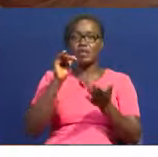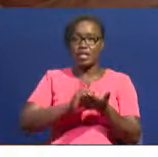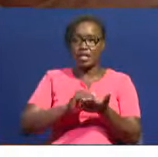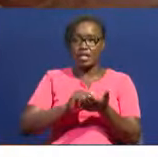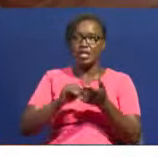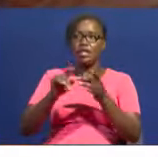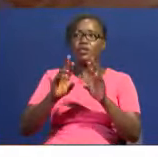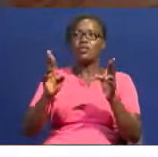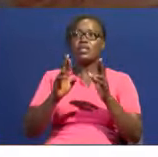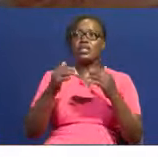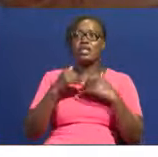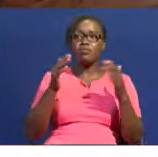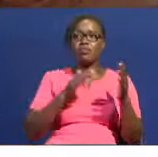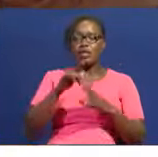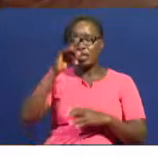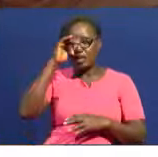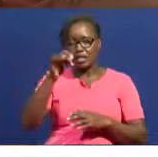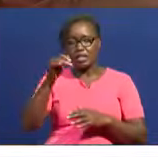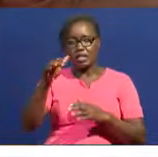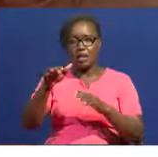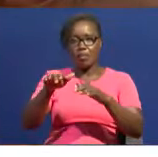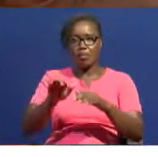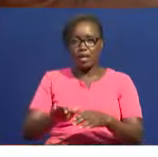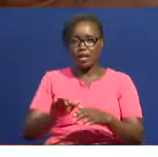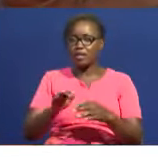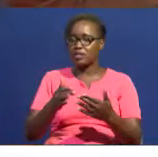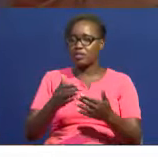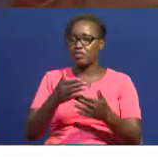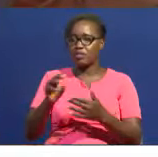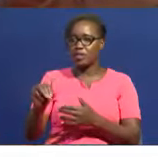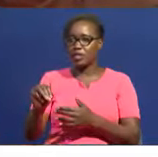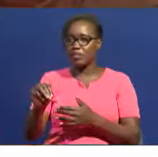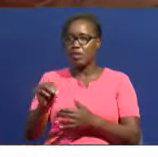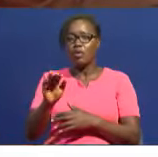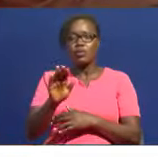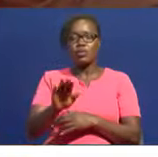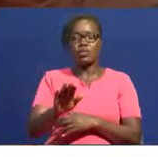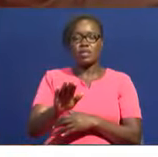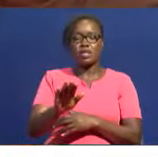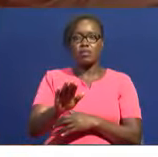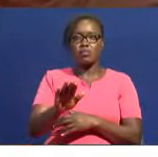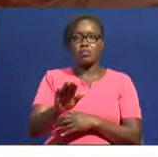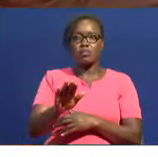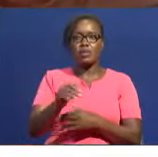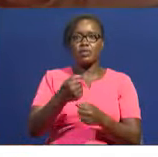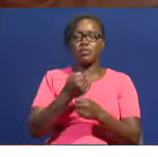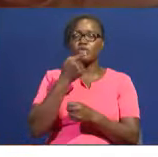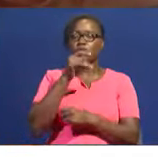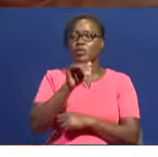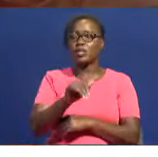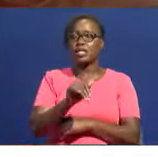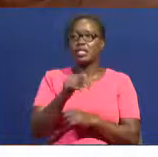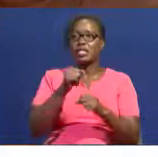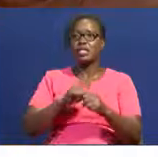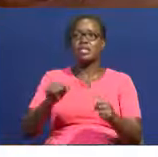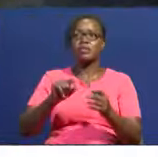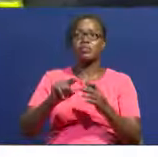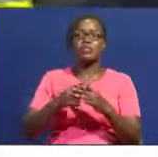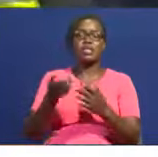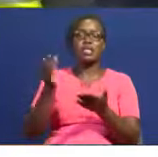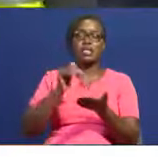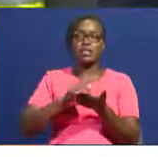We already have organized a dignity package for them. We will step in and make sure they are able to start